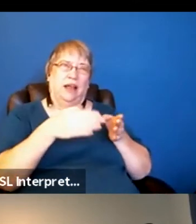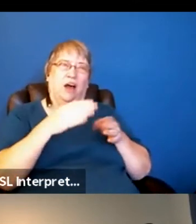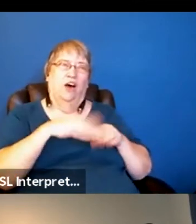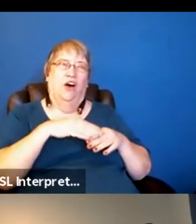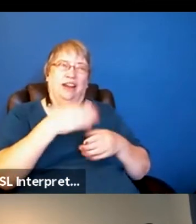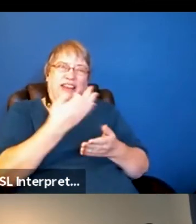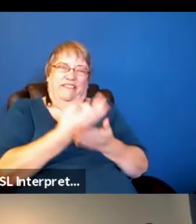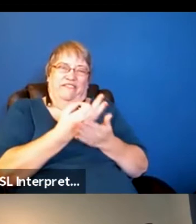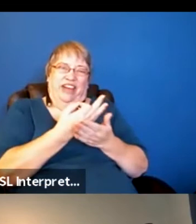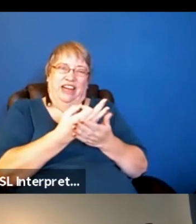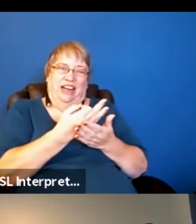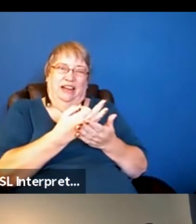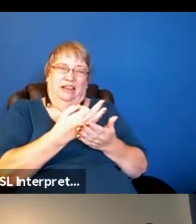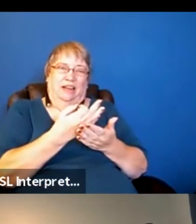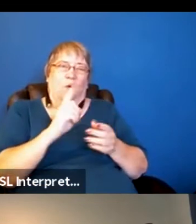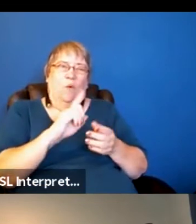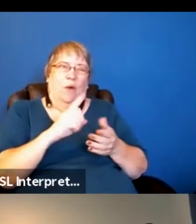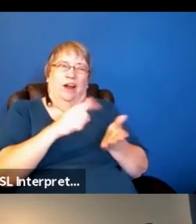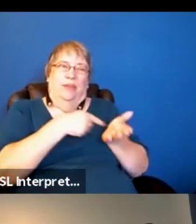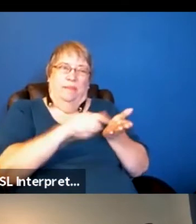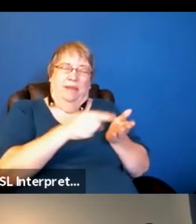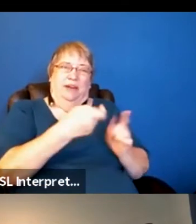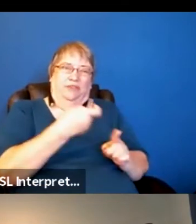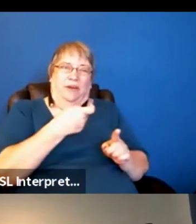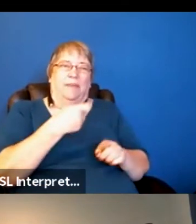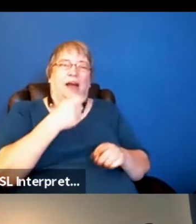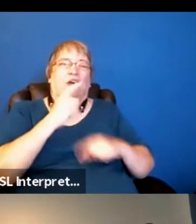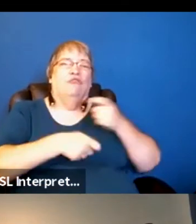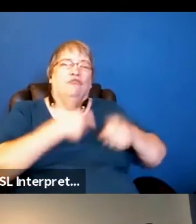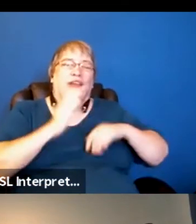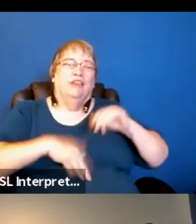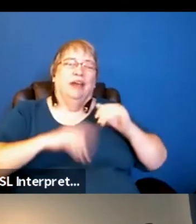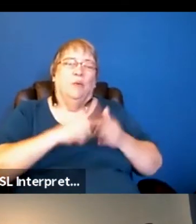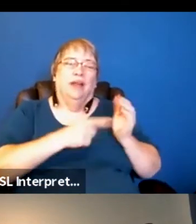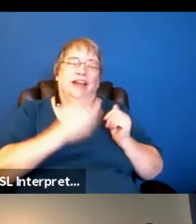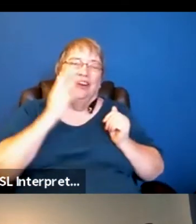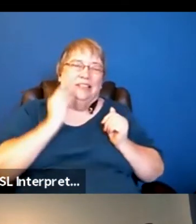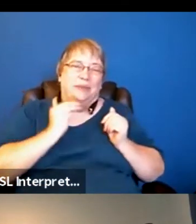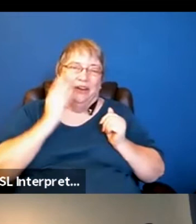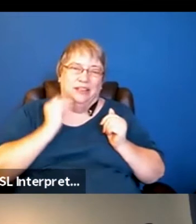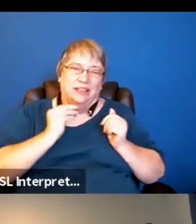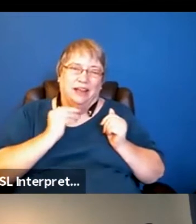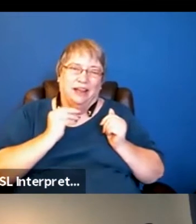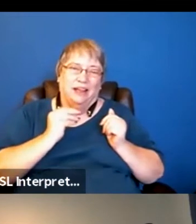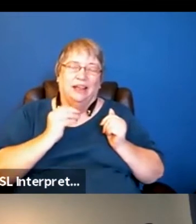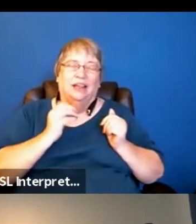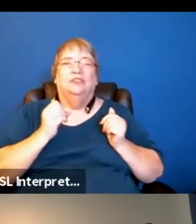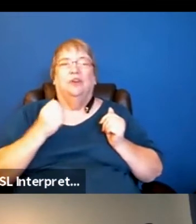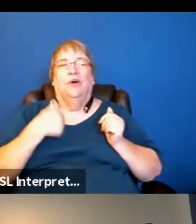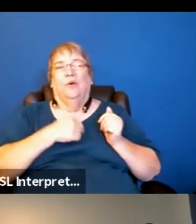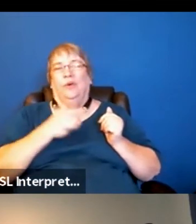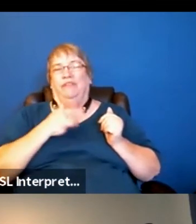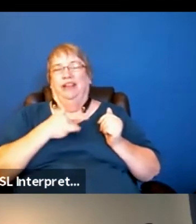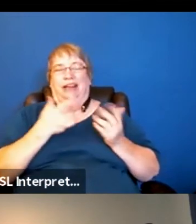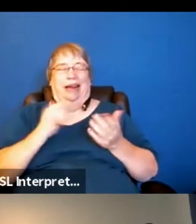they're experiencing, and mental health and substance use often overlap for individuals, but we're still treating it as two different worlds for these